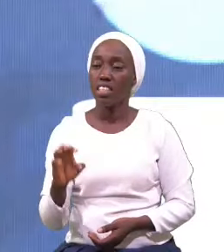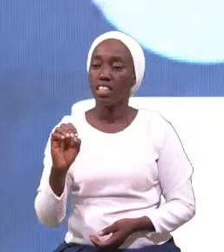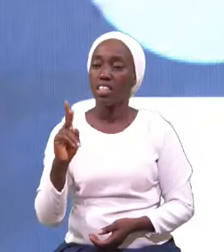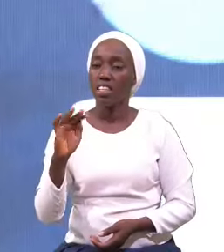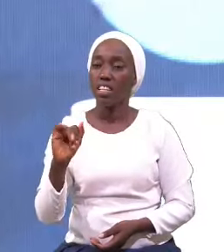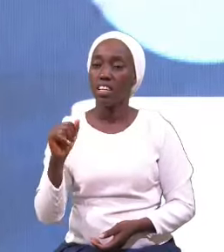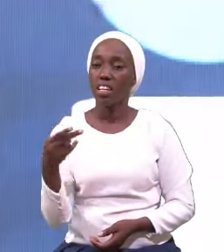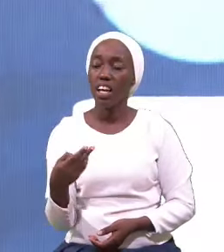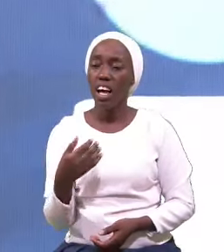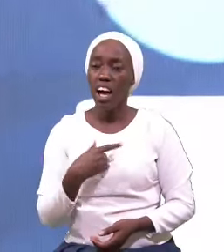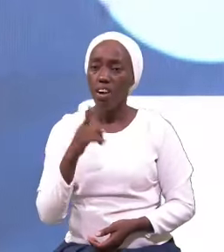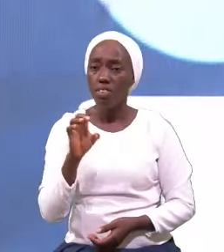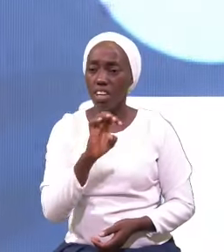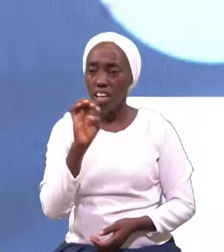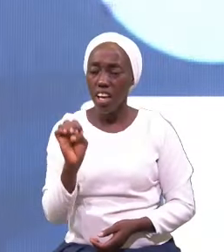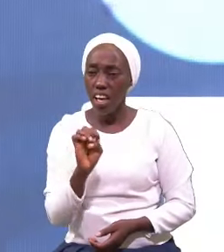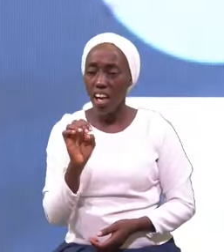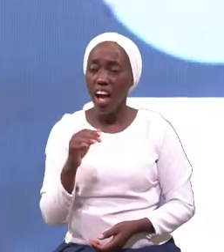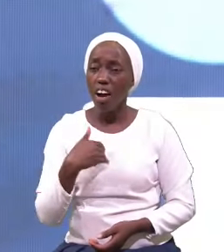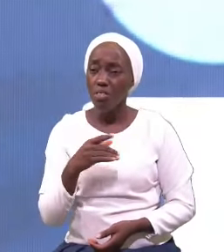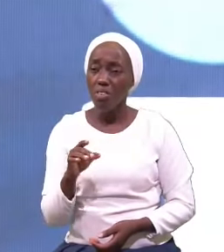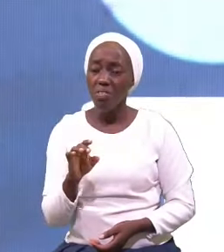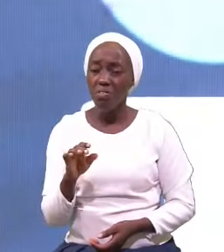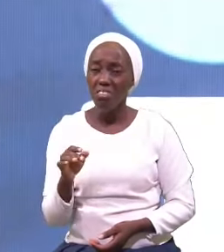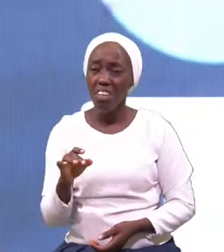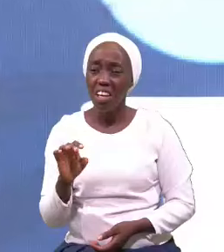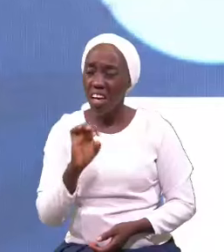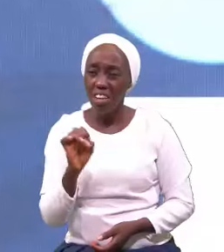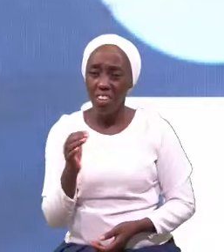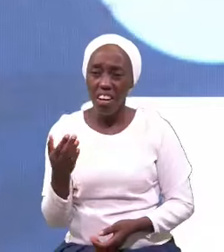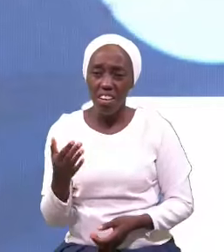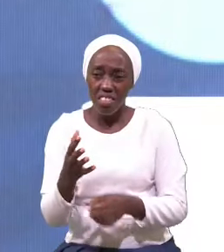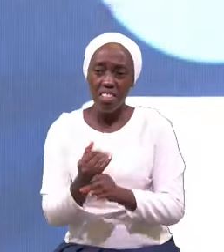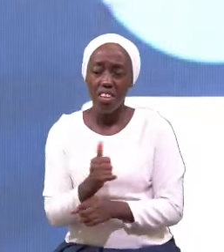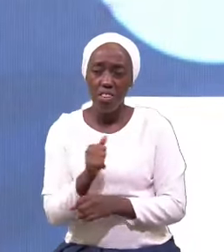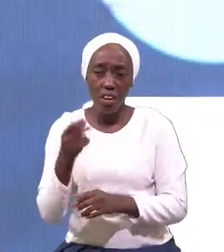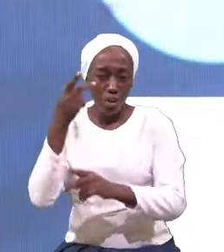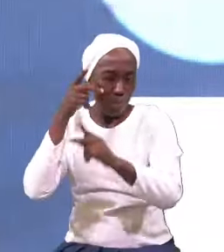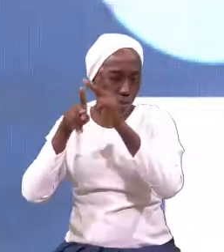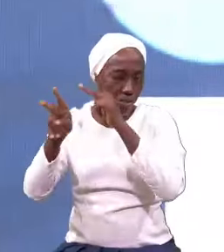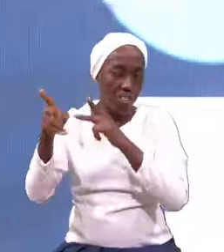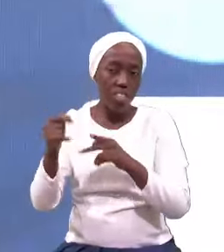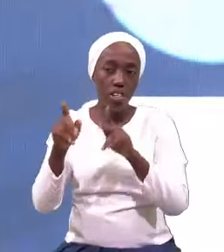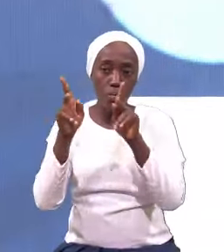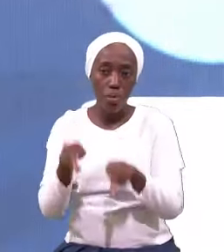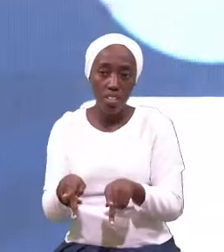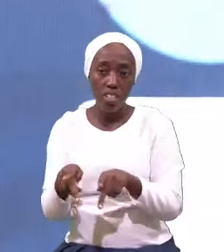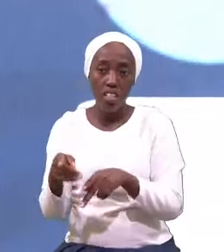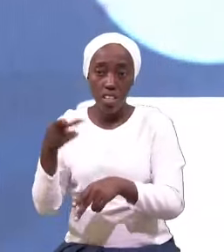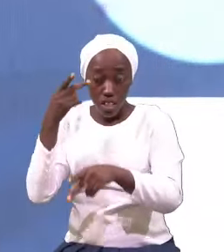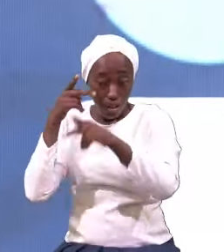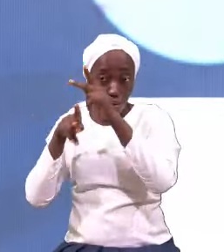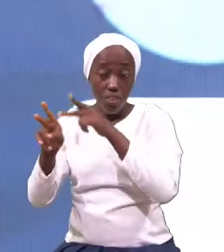Have you ever received a prophecy? And the person sending the prophecy wrote it in